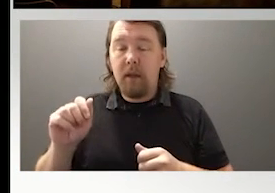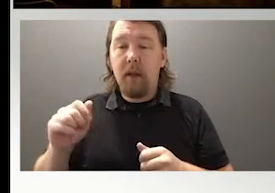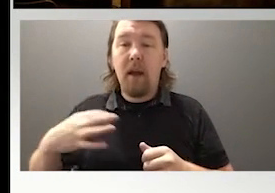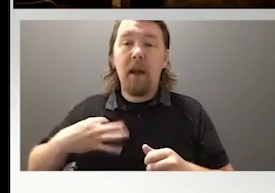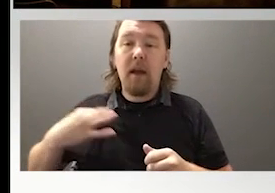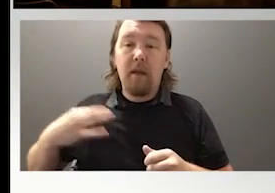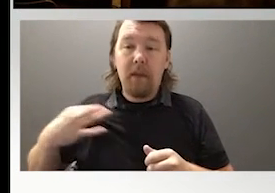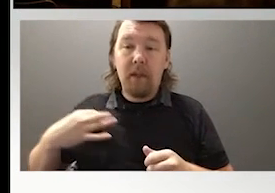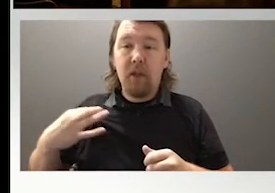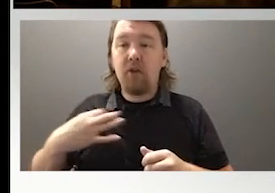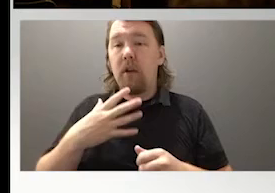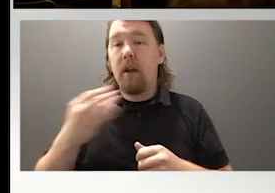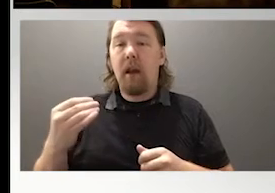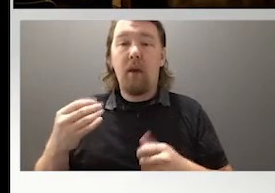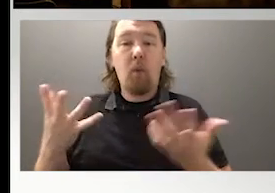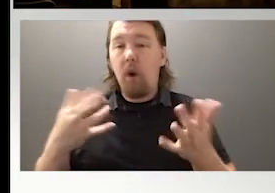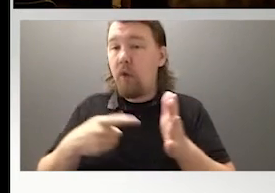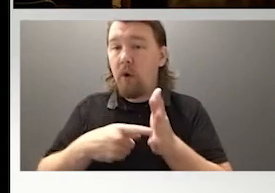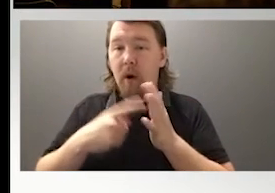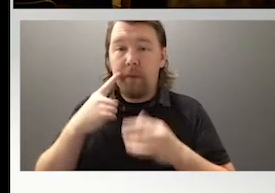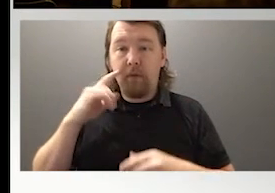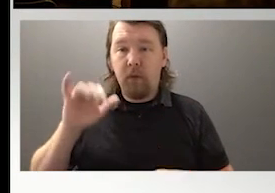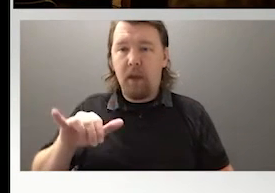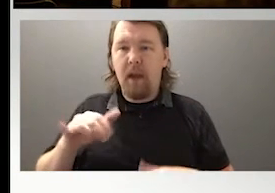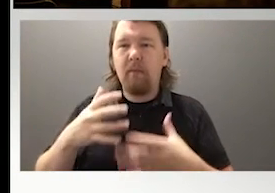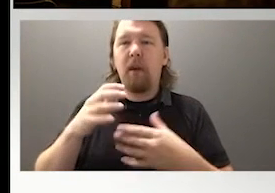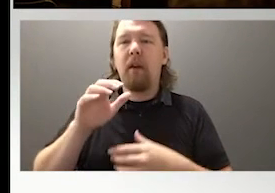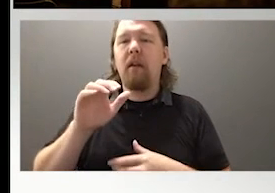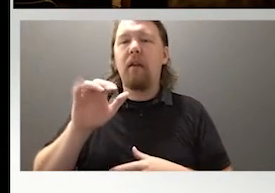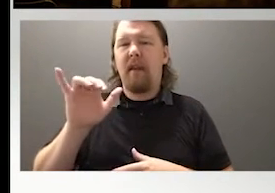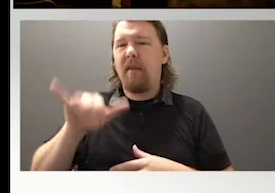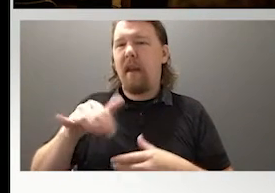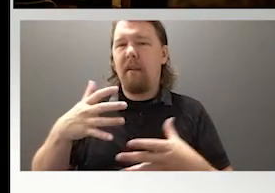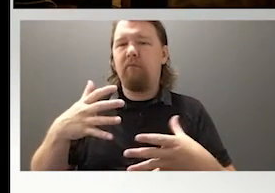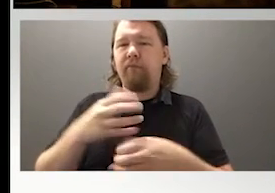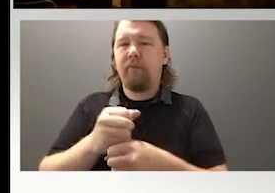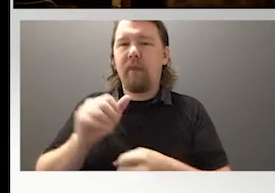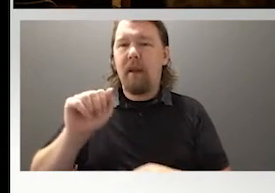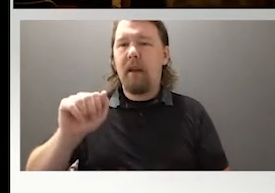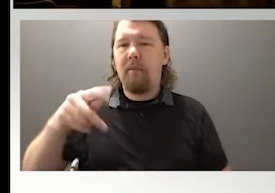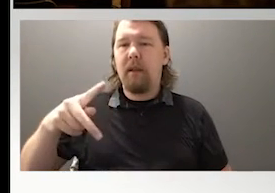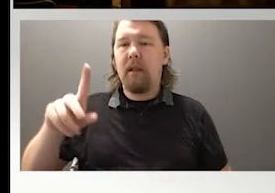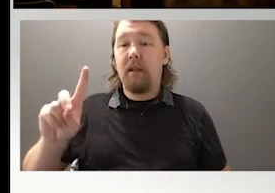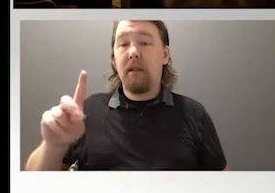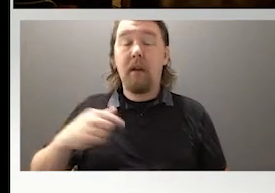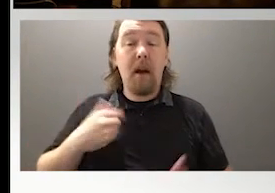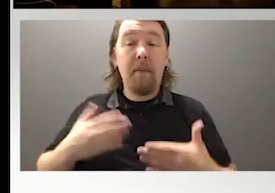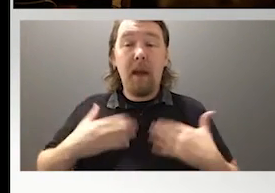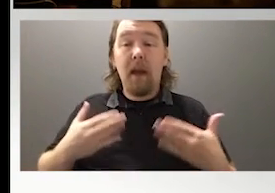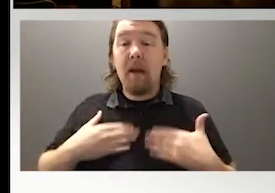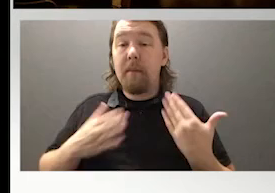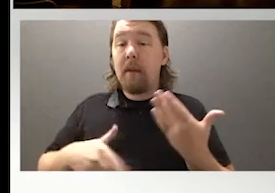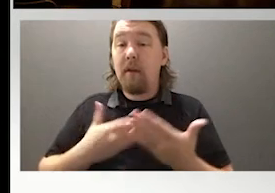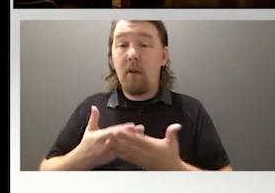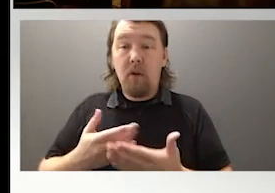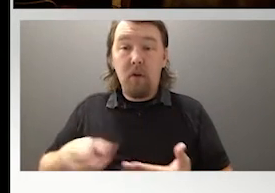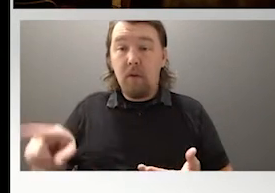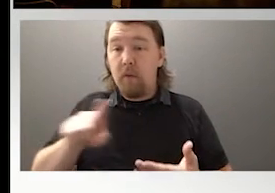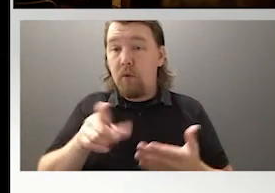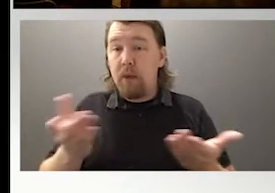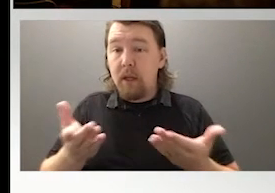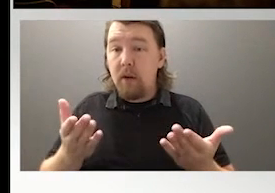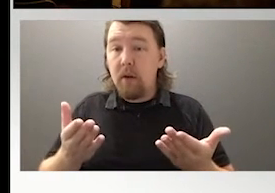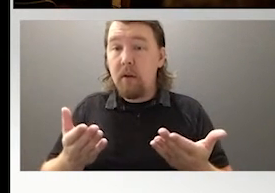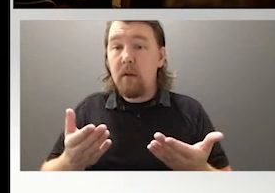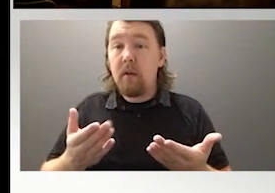Eligibility Application, and Eligibility Requirements. I'm very happy that you're all here. I really hope that I'm able to answer